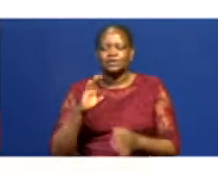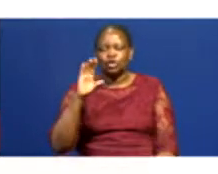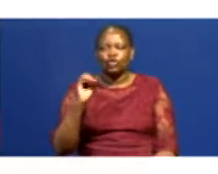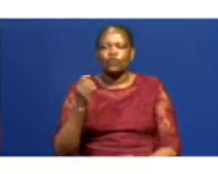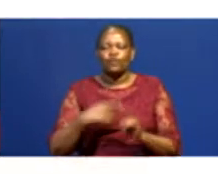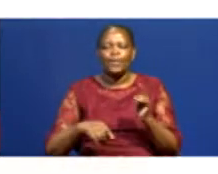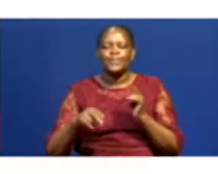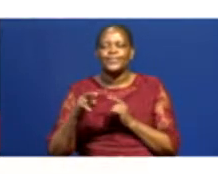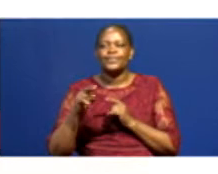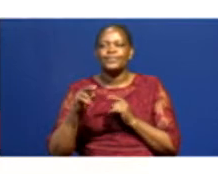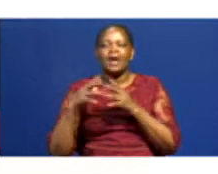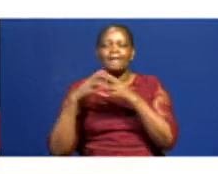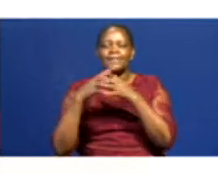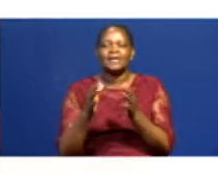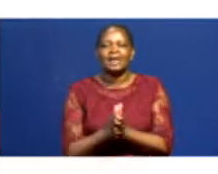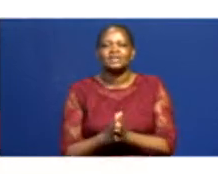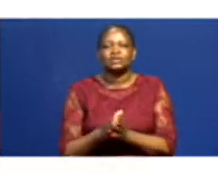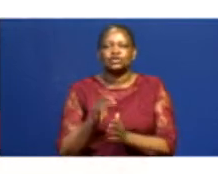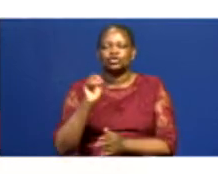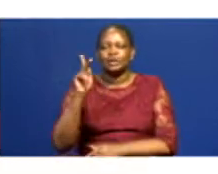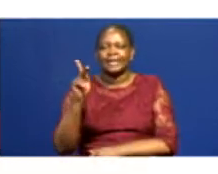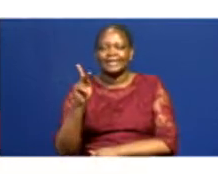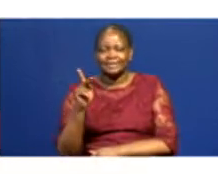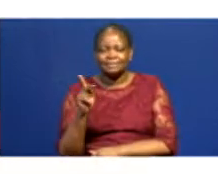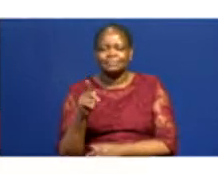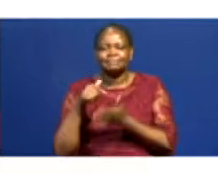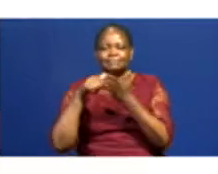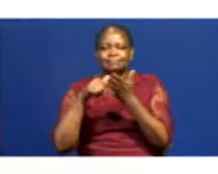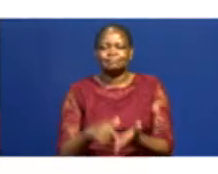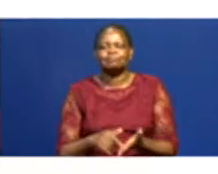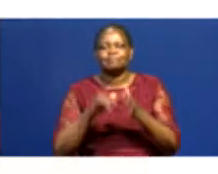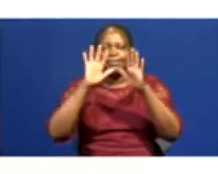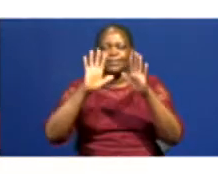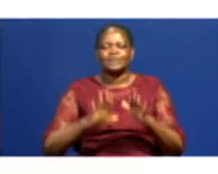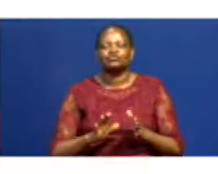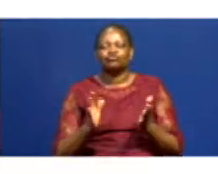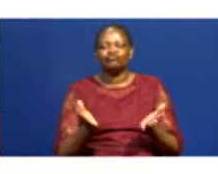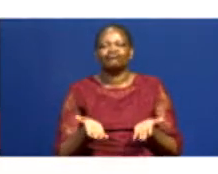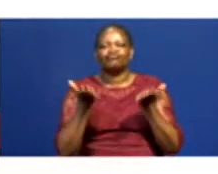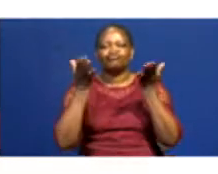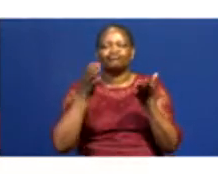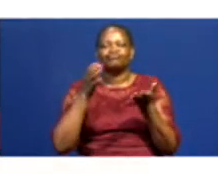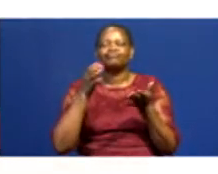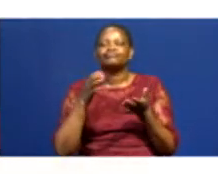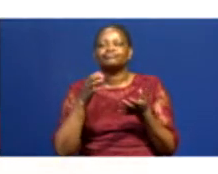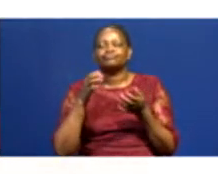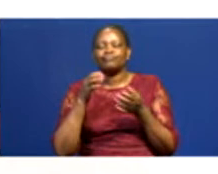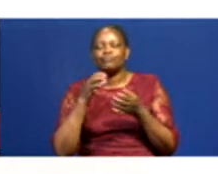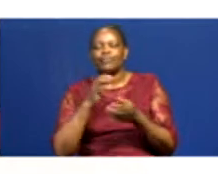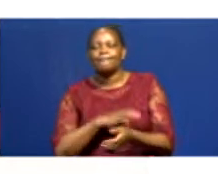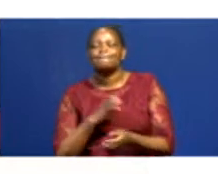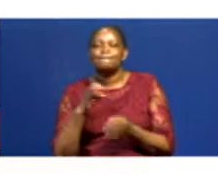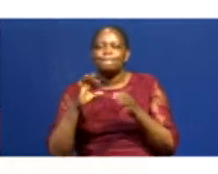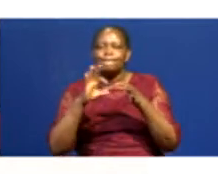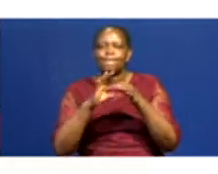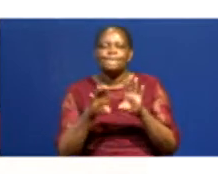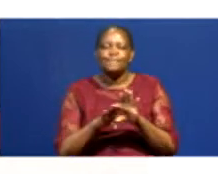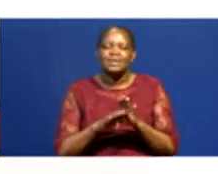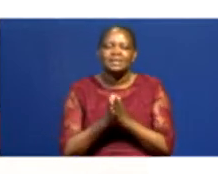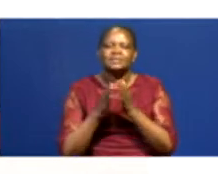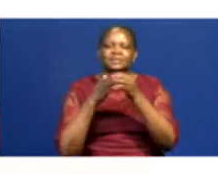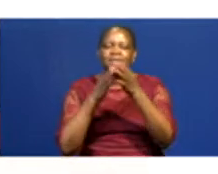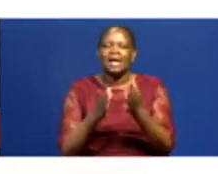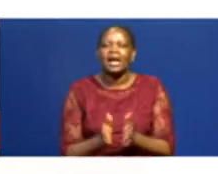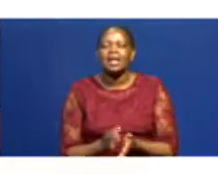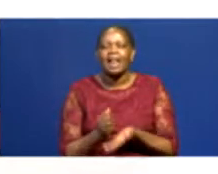from United States and United Kingdom, emphasized the importance of enhancing the capabilities of cooperative members and leaders